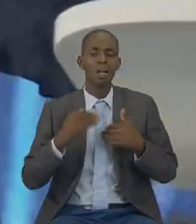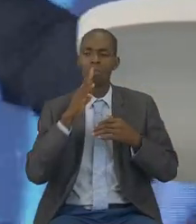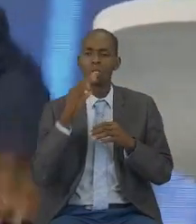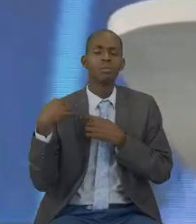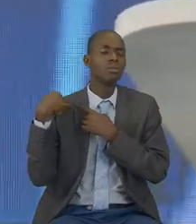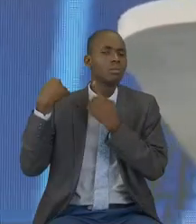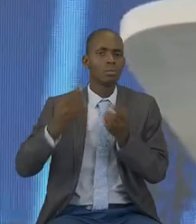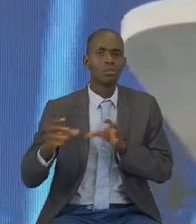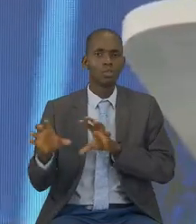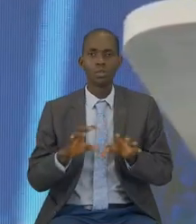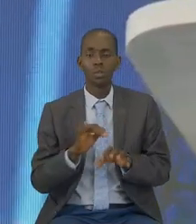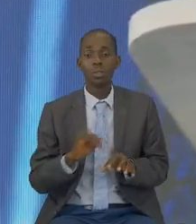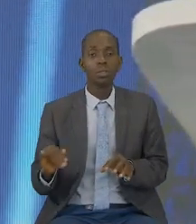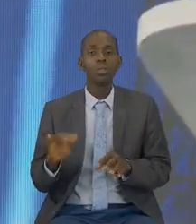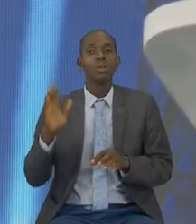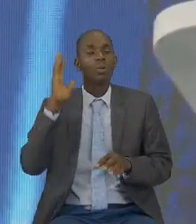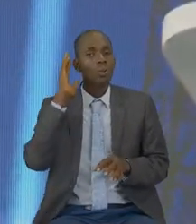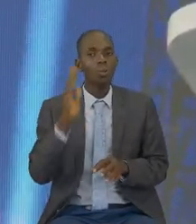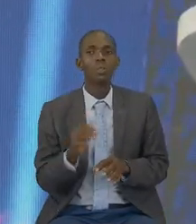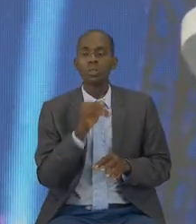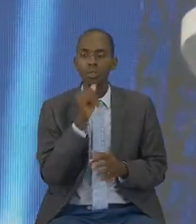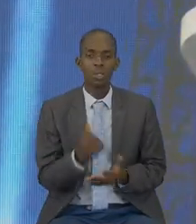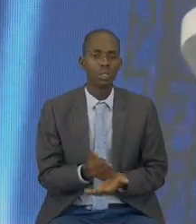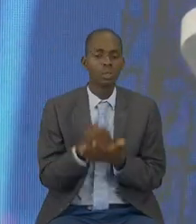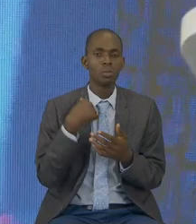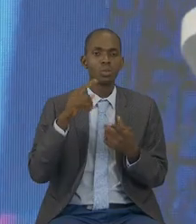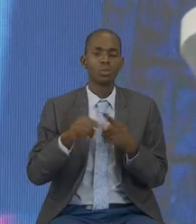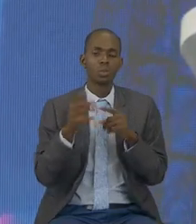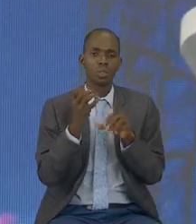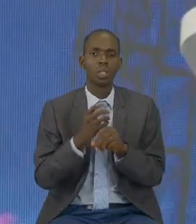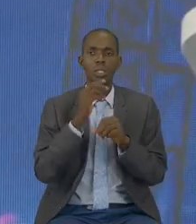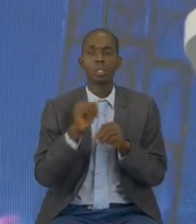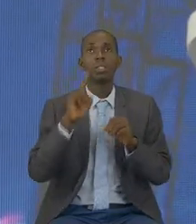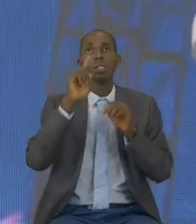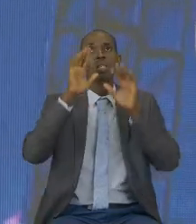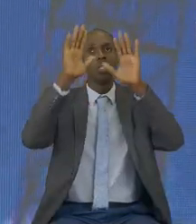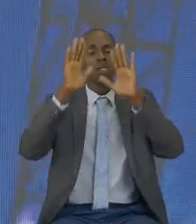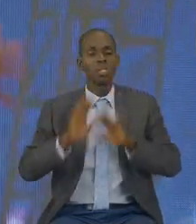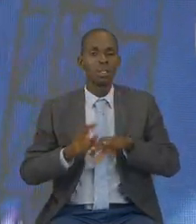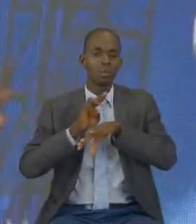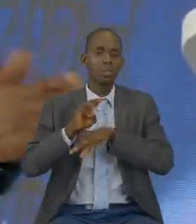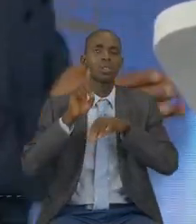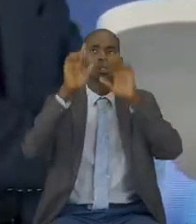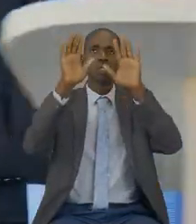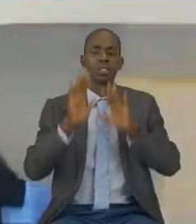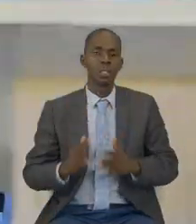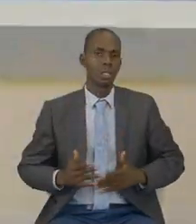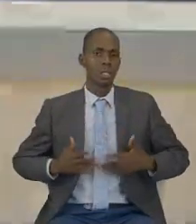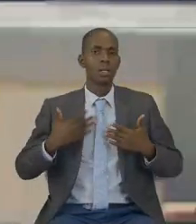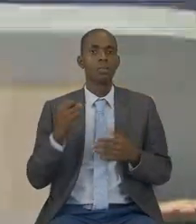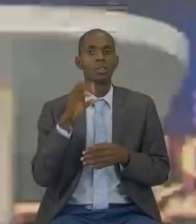not suffice for an excellent ministry, an excellent life. And so